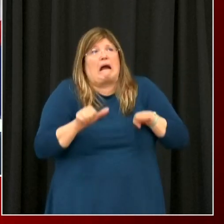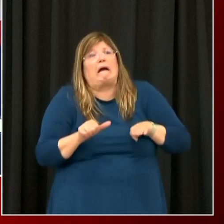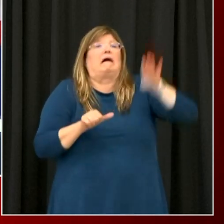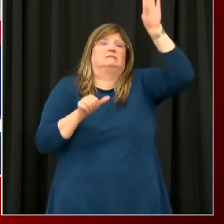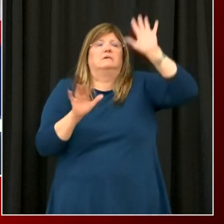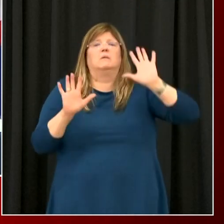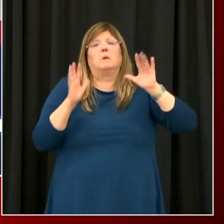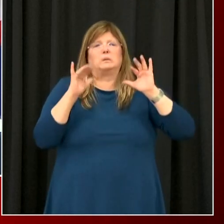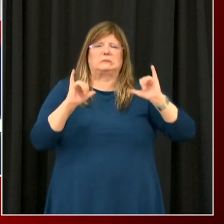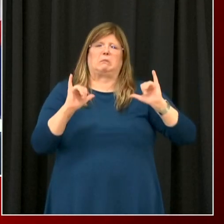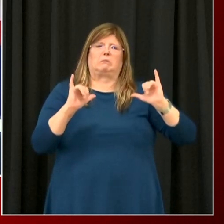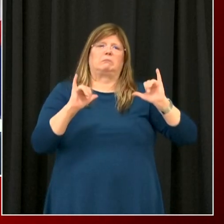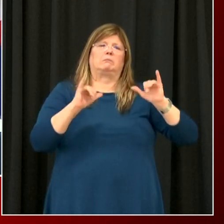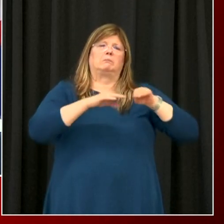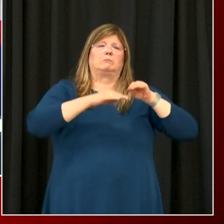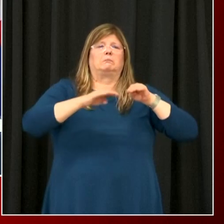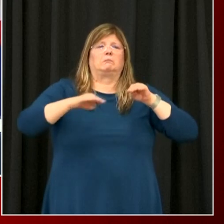to